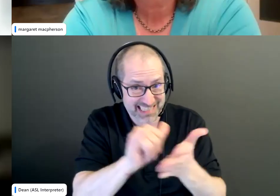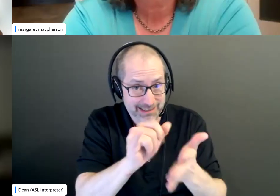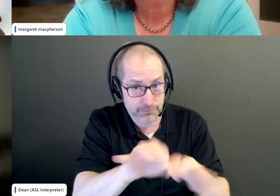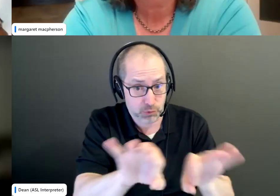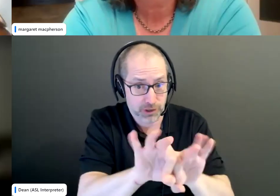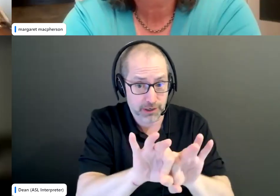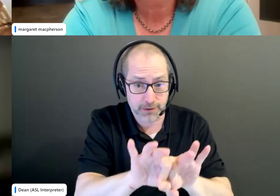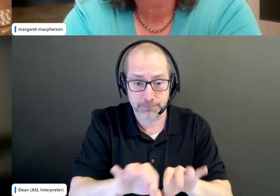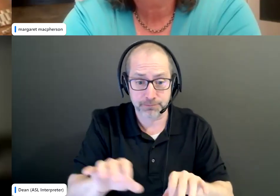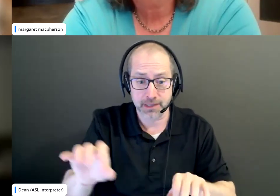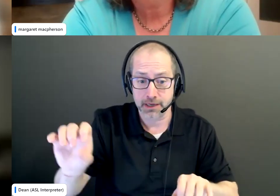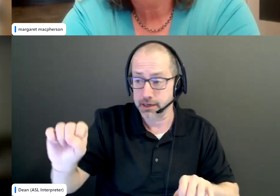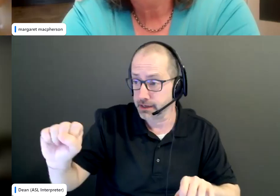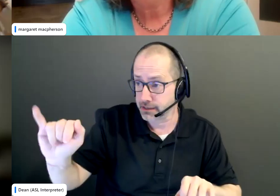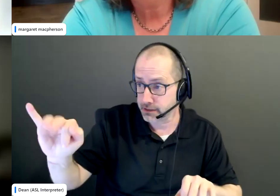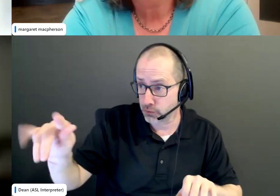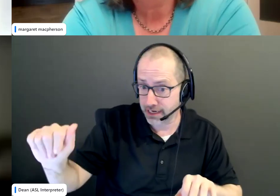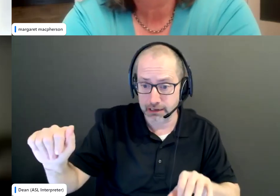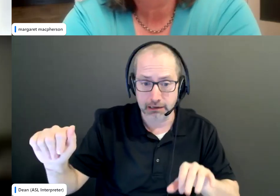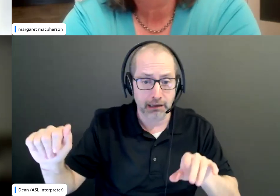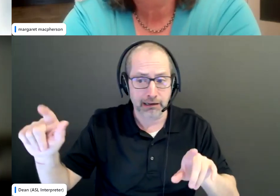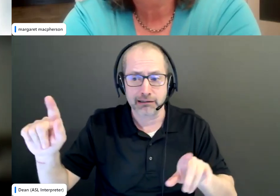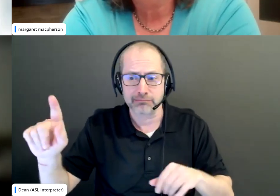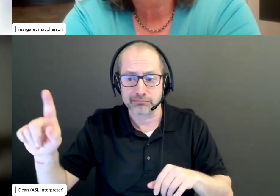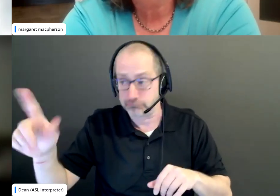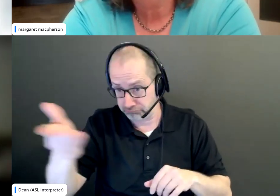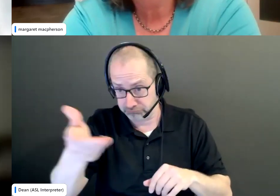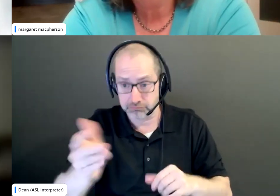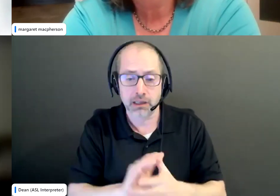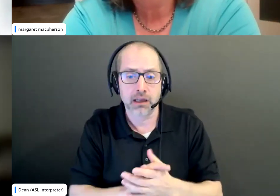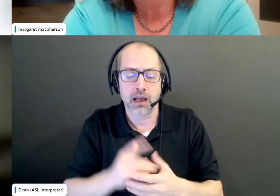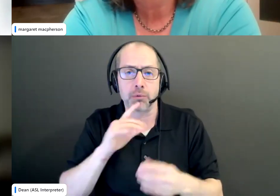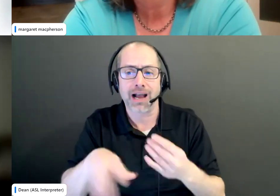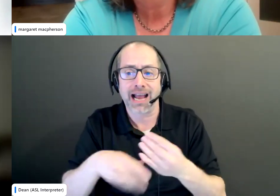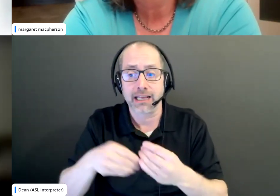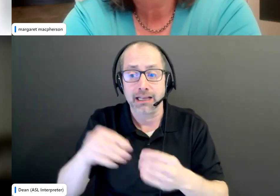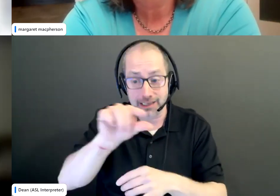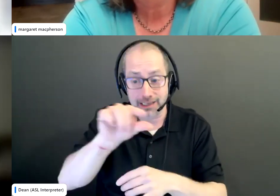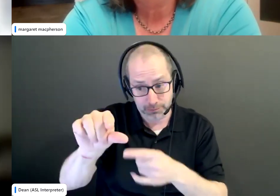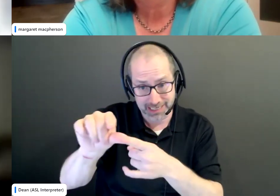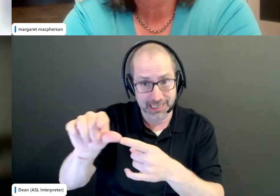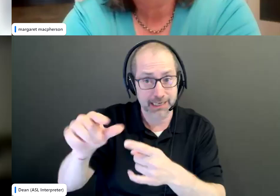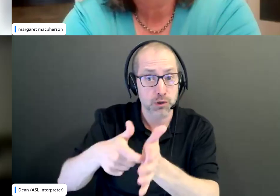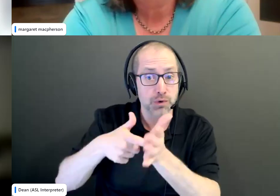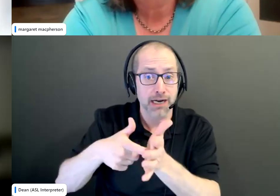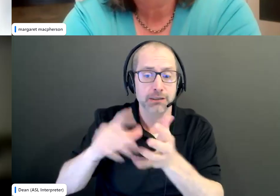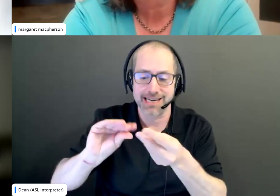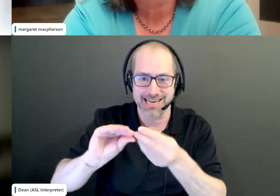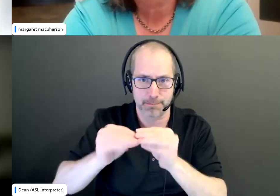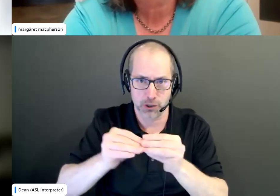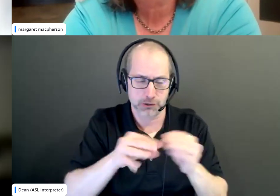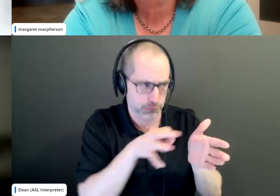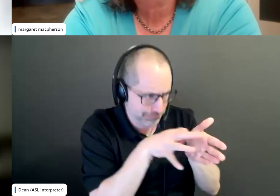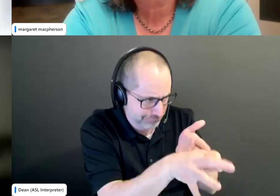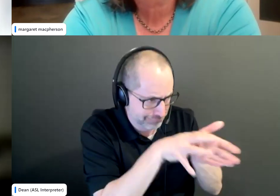And Sarita, I think you still have I'm going to add one more thing, and it's like, what government needs? It needs numbers. I got to say, with them, very